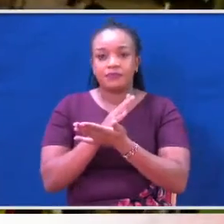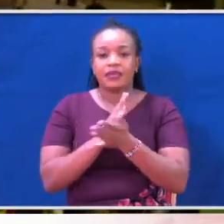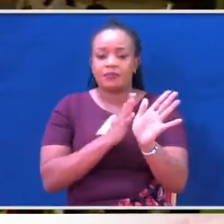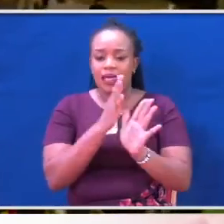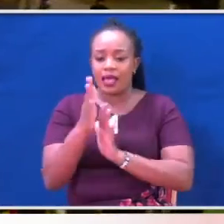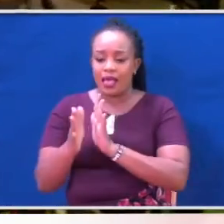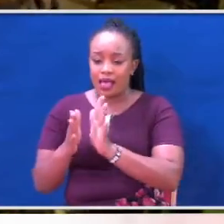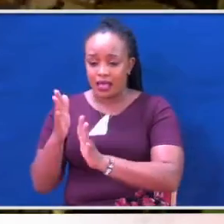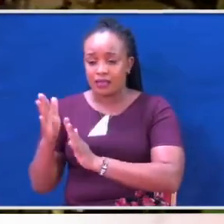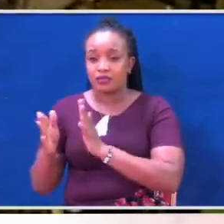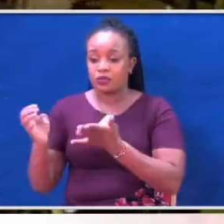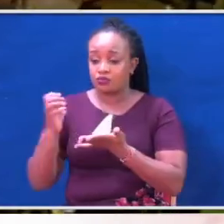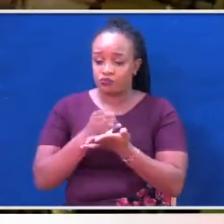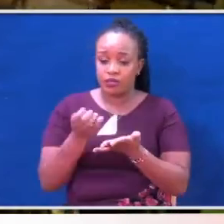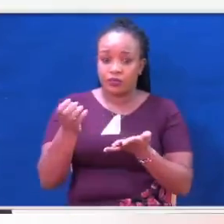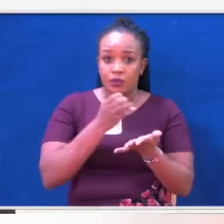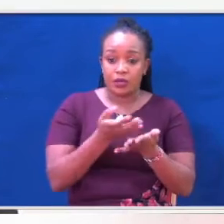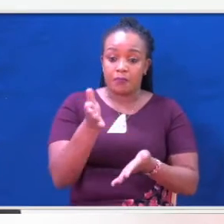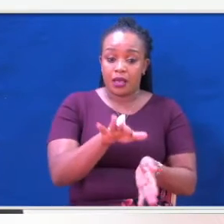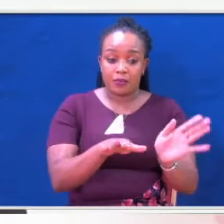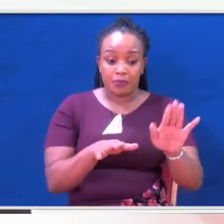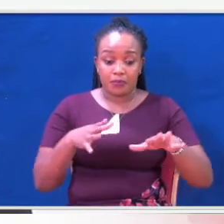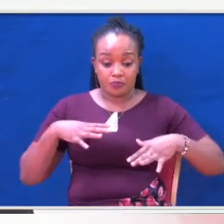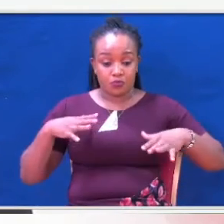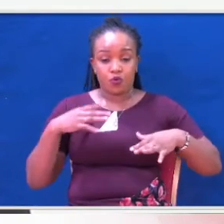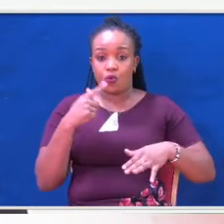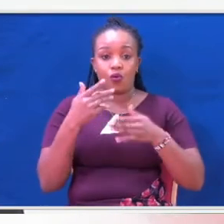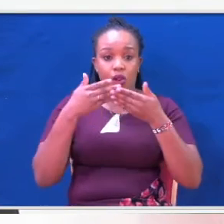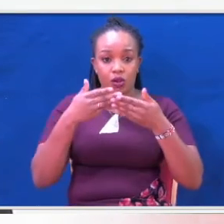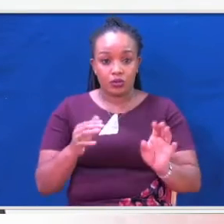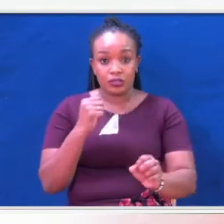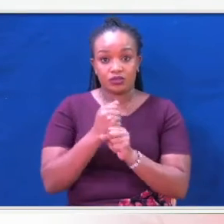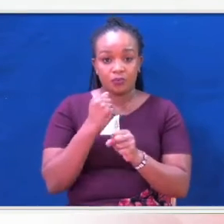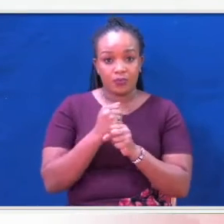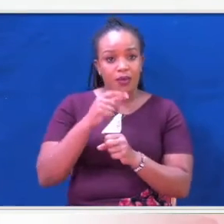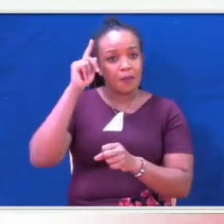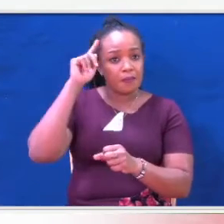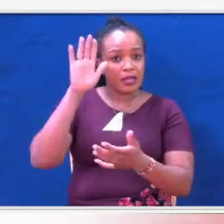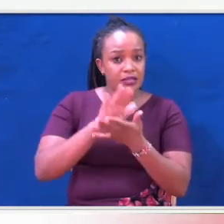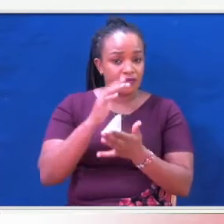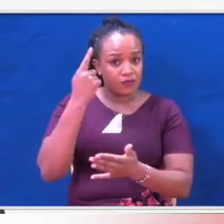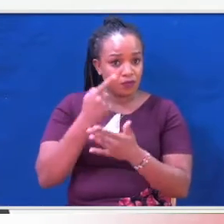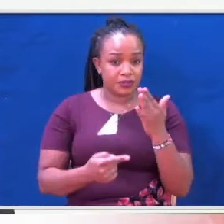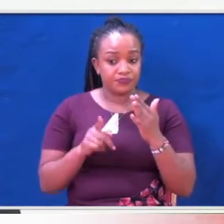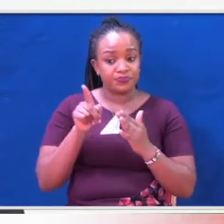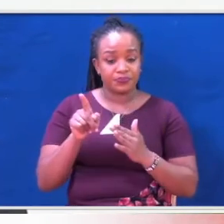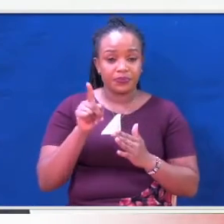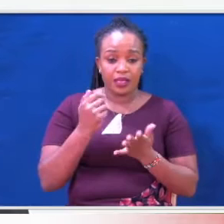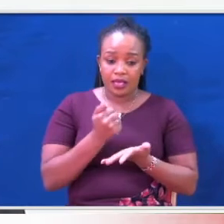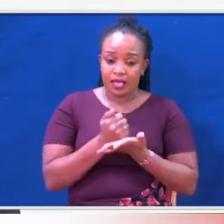of Kenyans who lost their jobs. And we believe that this measure will assist the